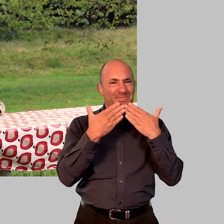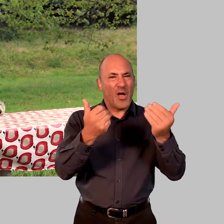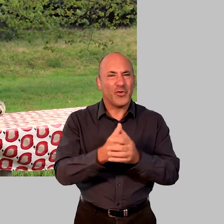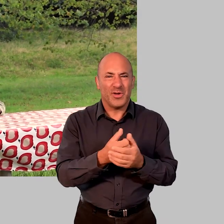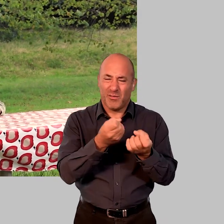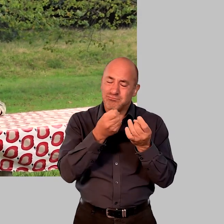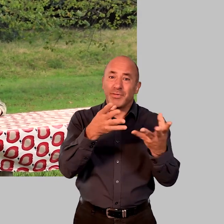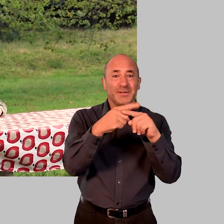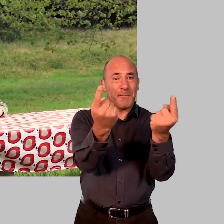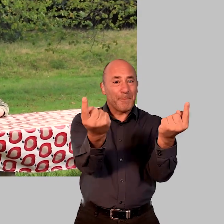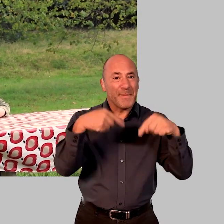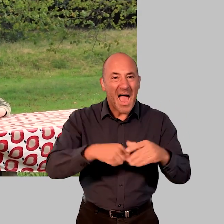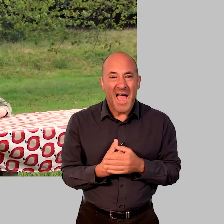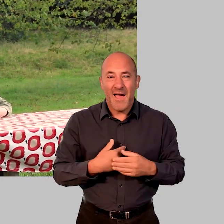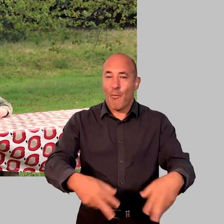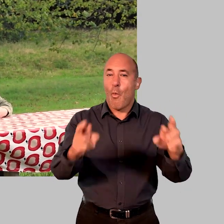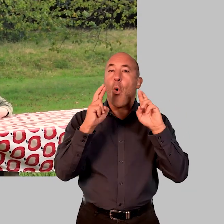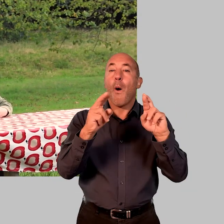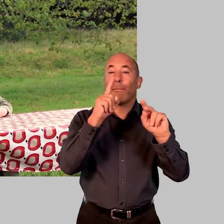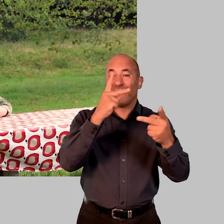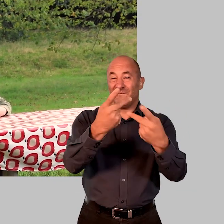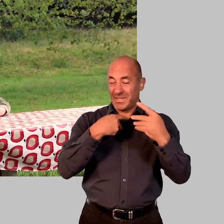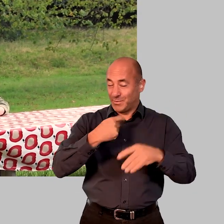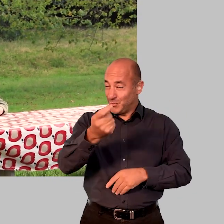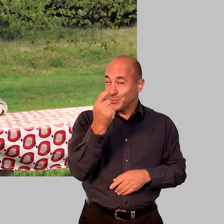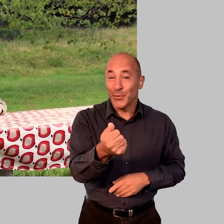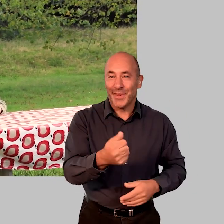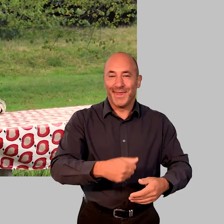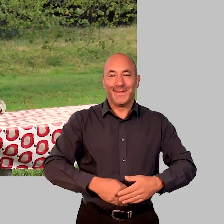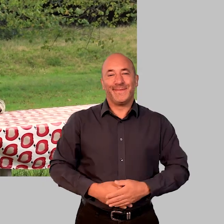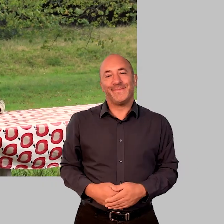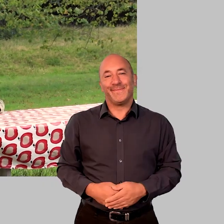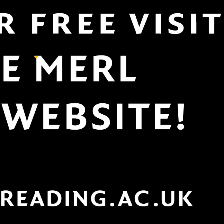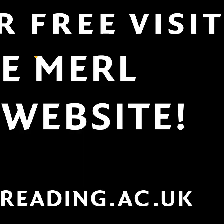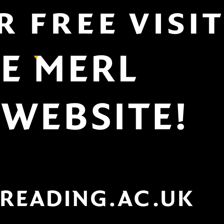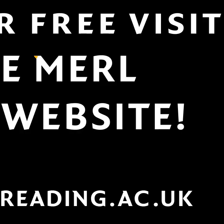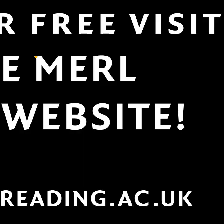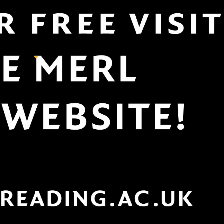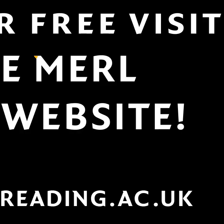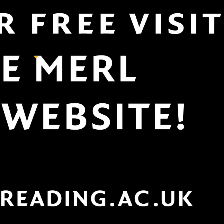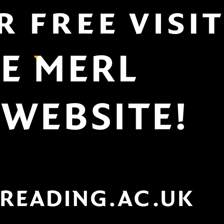me today. It's been brilliant to have you back, and we hope that you'll come and visit us very soon.